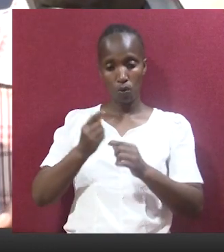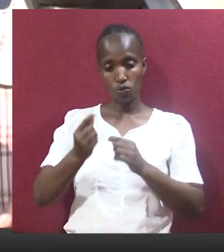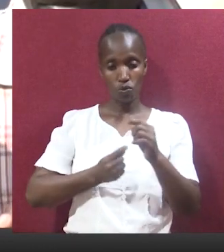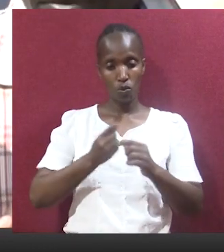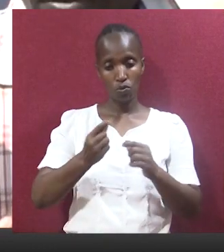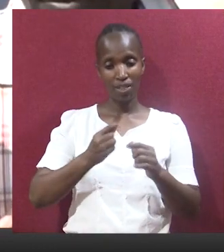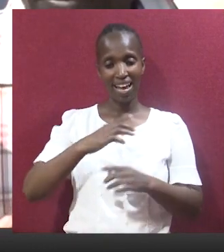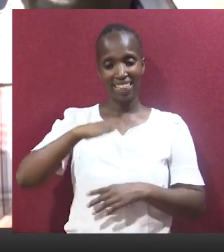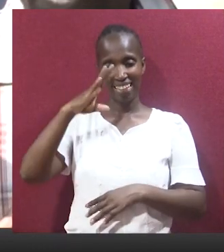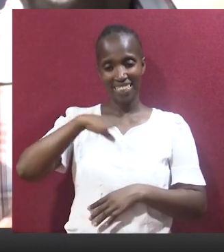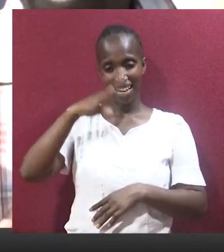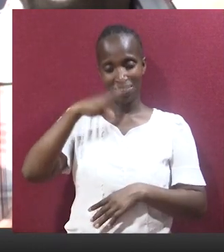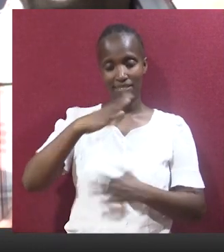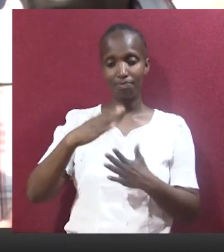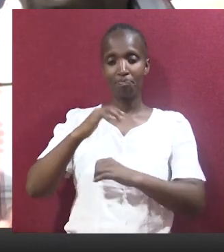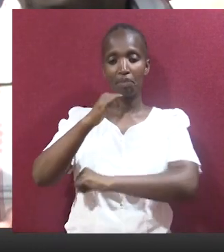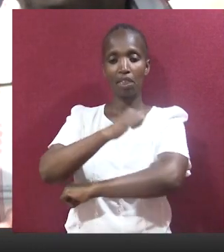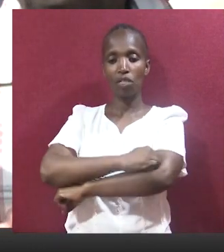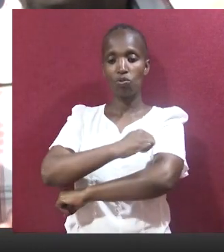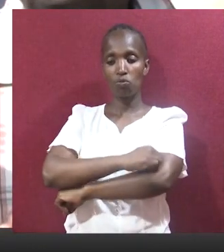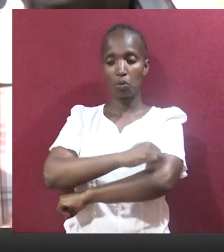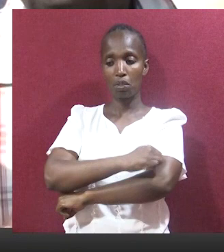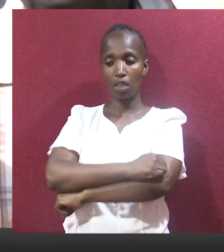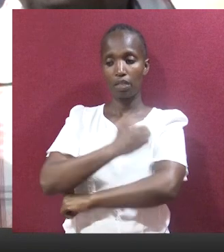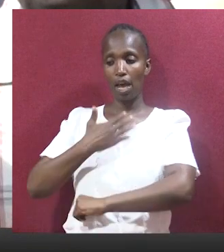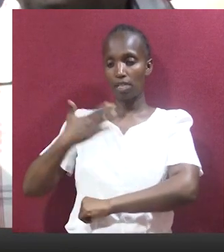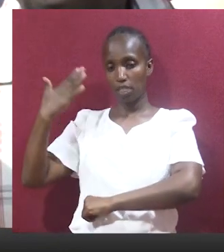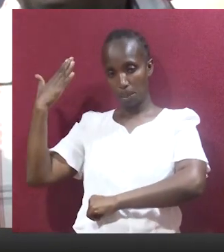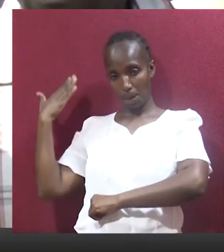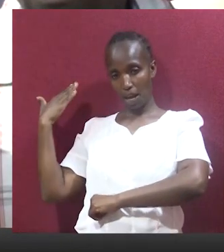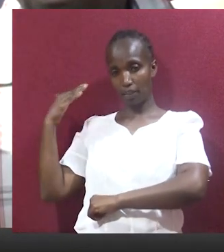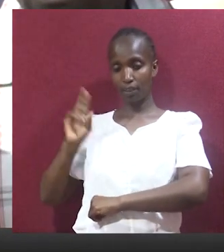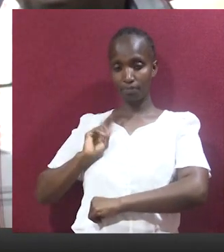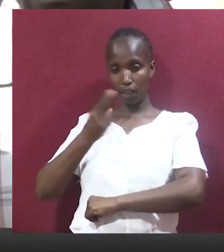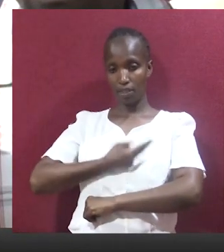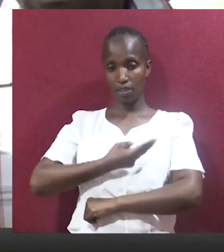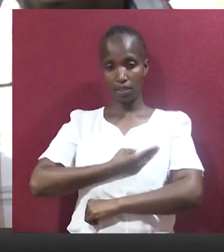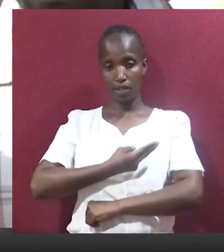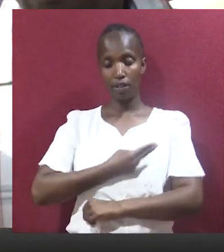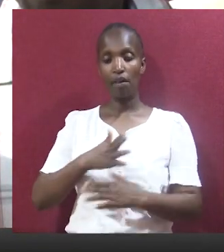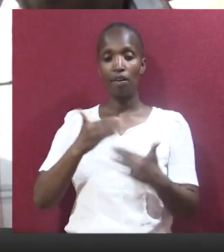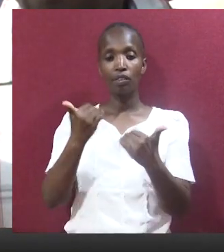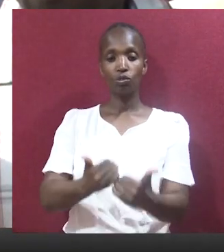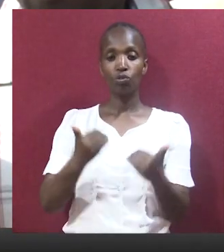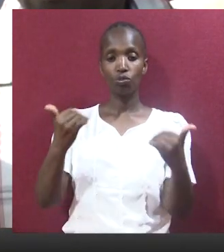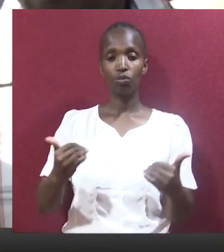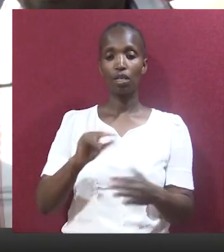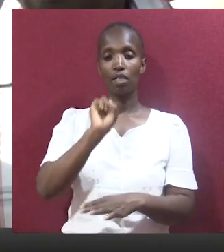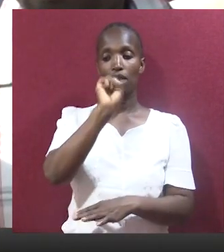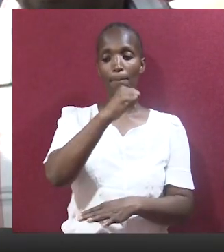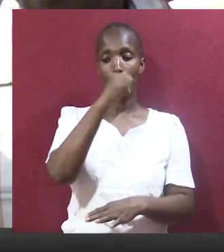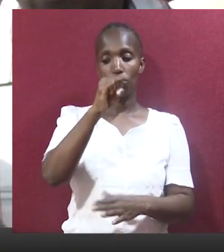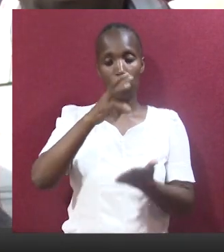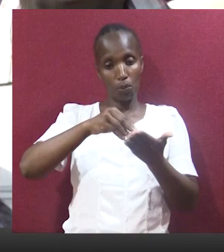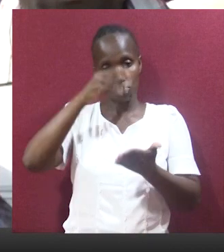Dust the school is just behind me here the children cannot learn